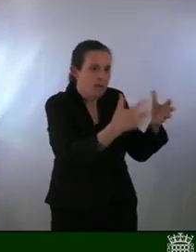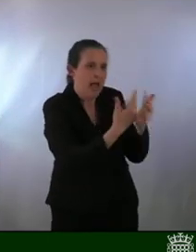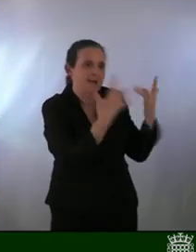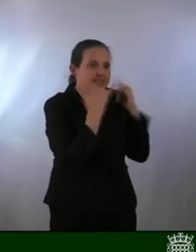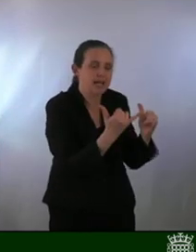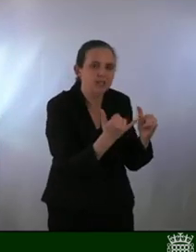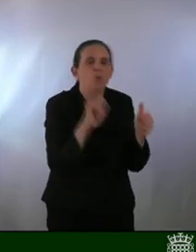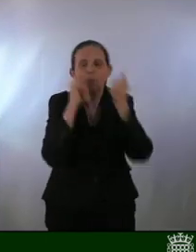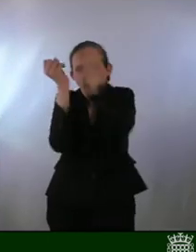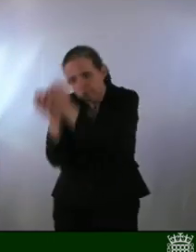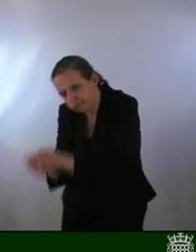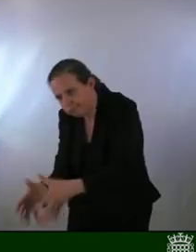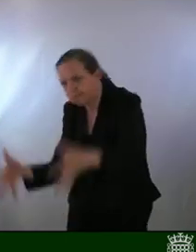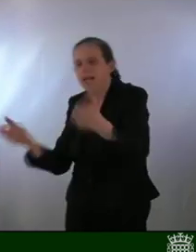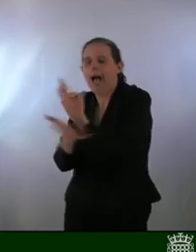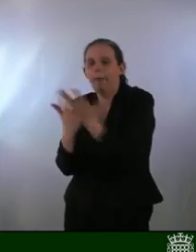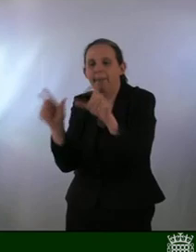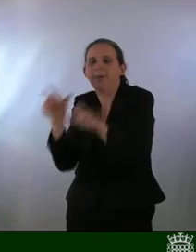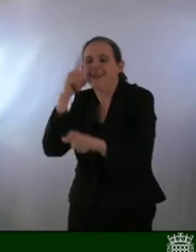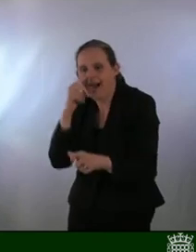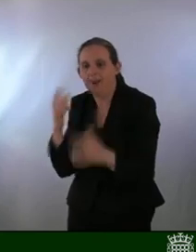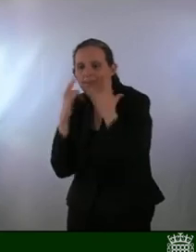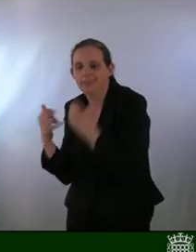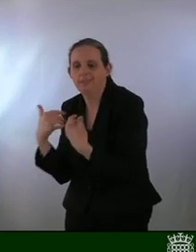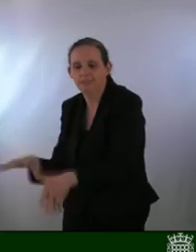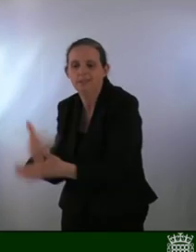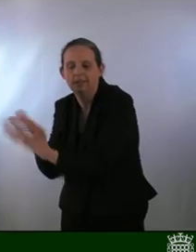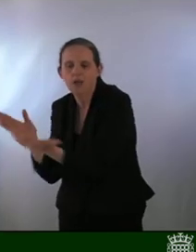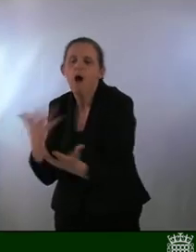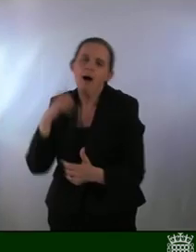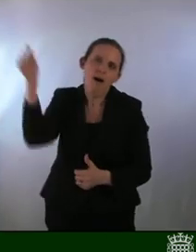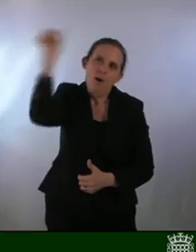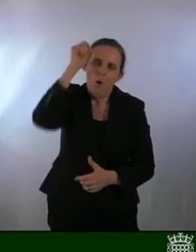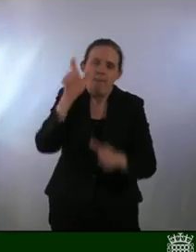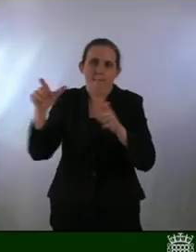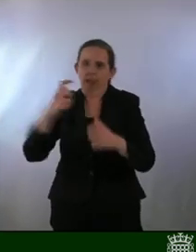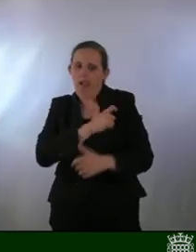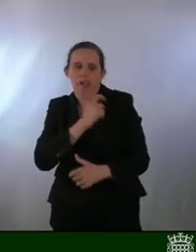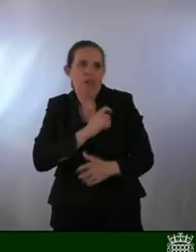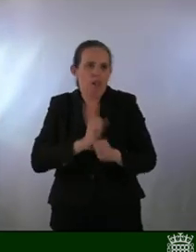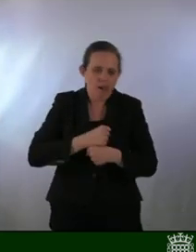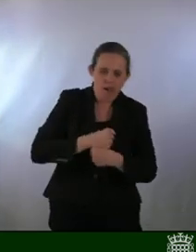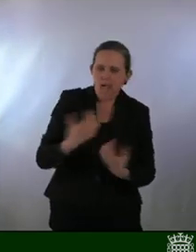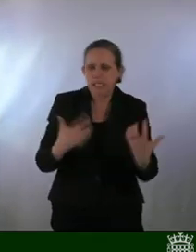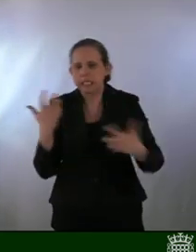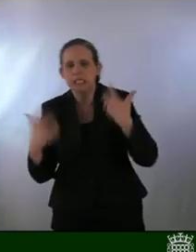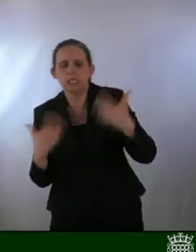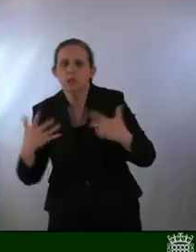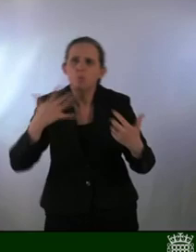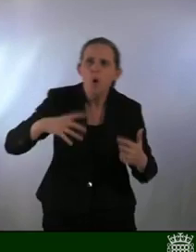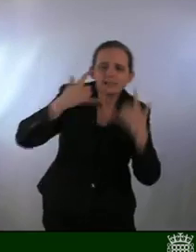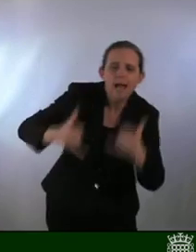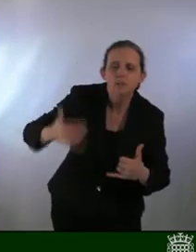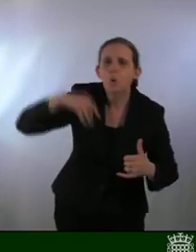out the number of people who can get hold of those tests. I understand the frustrations. Of those who want